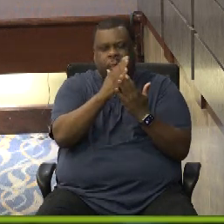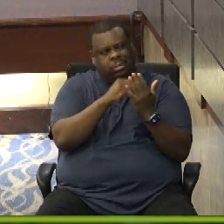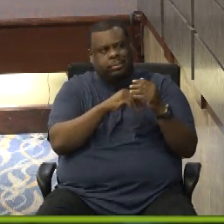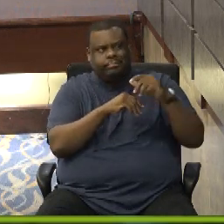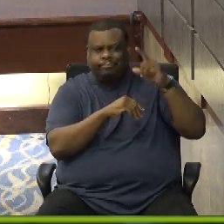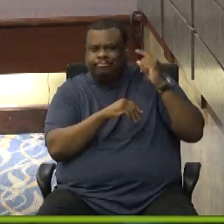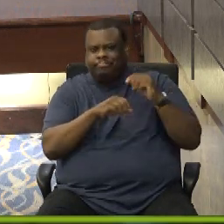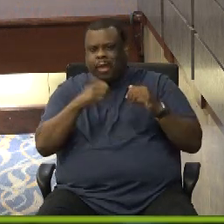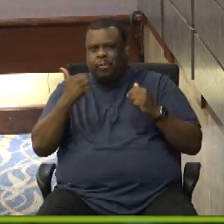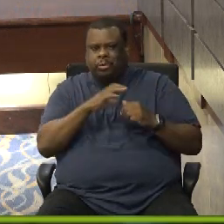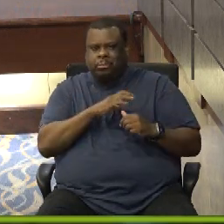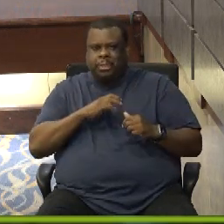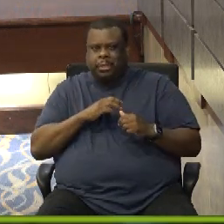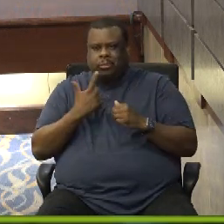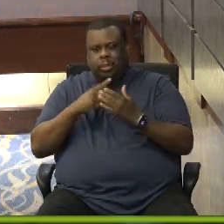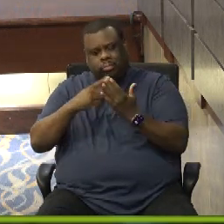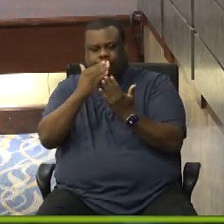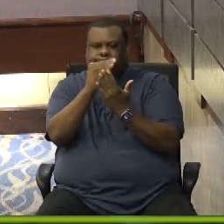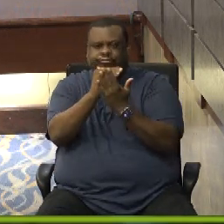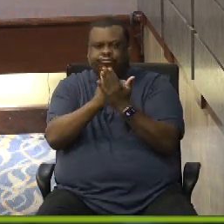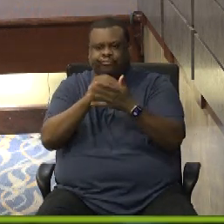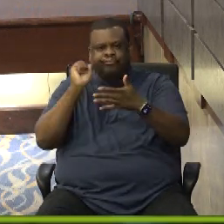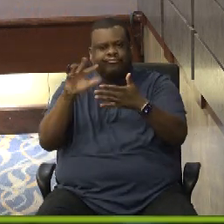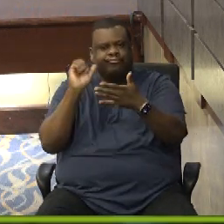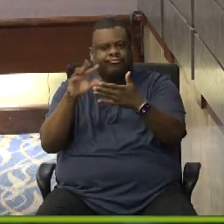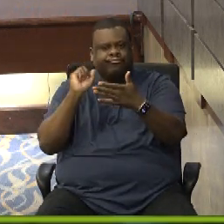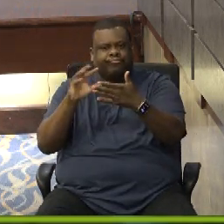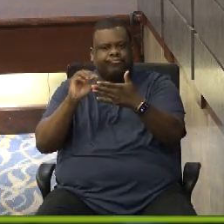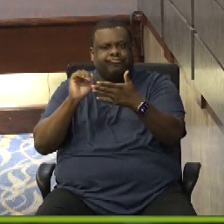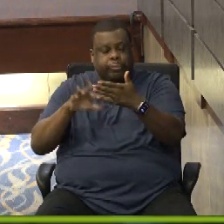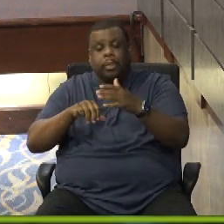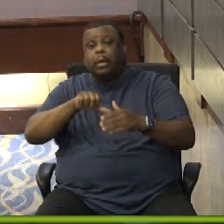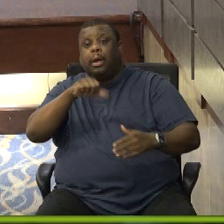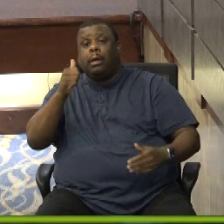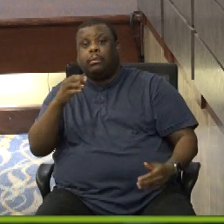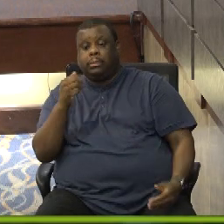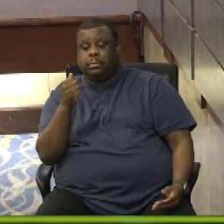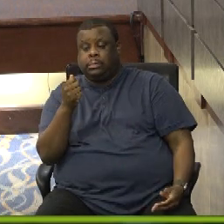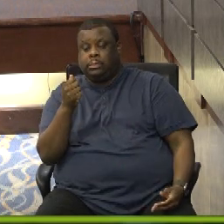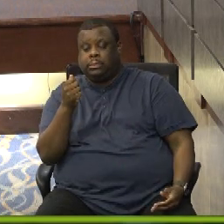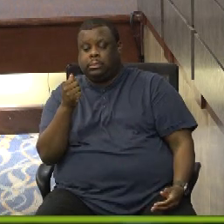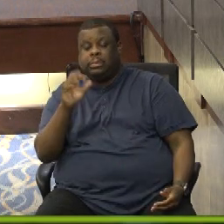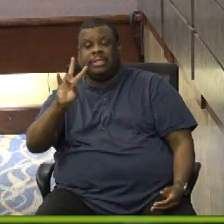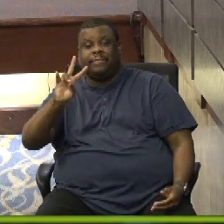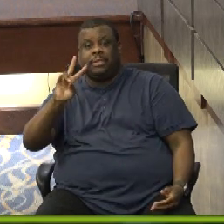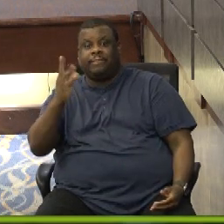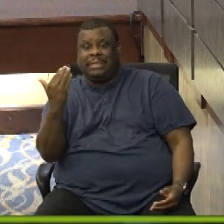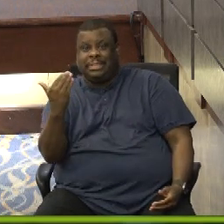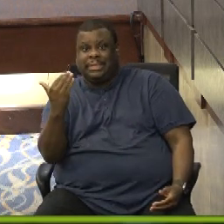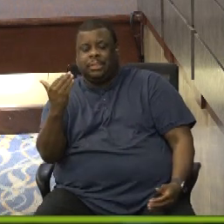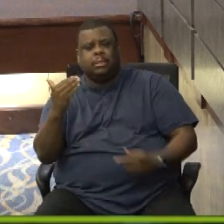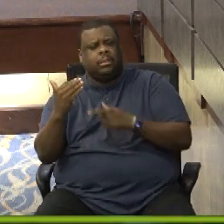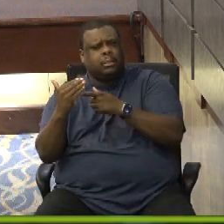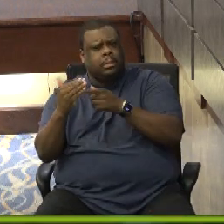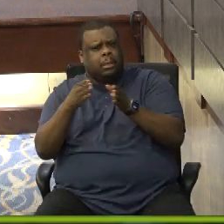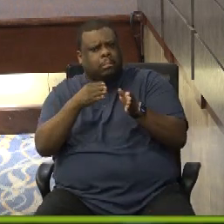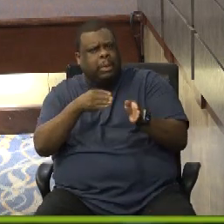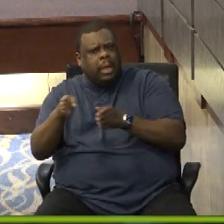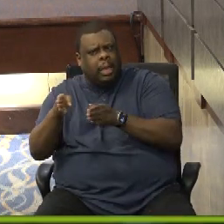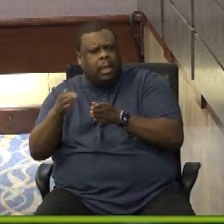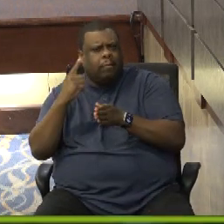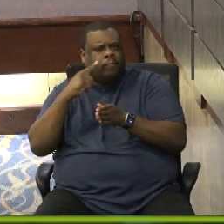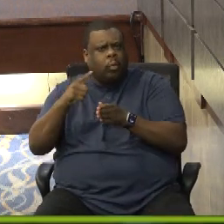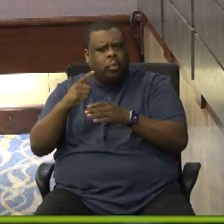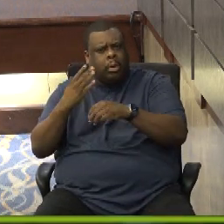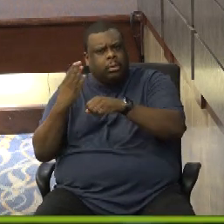session. And we also have public hearing 715 that approves and adopts an updated service and assessment plan for providing